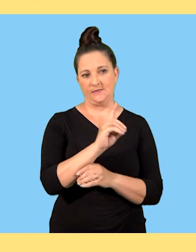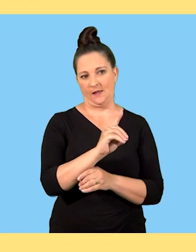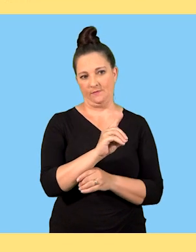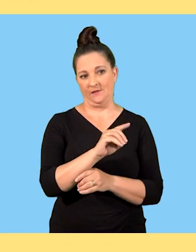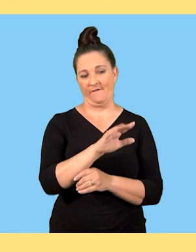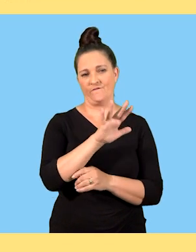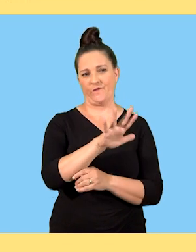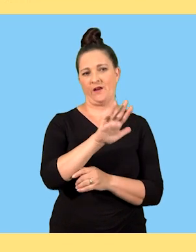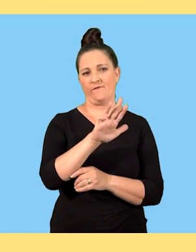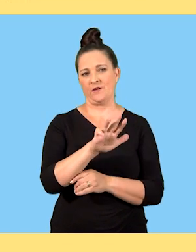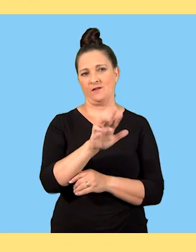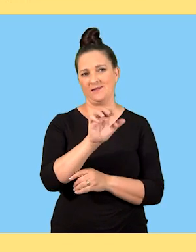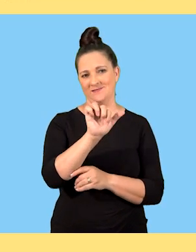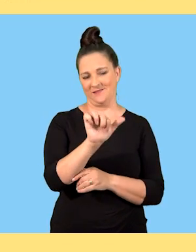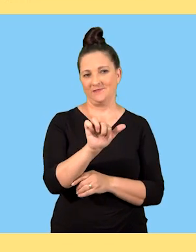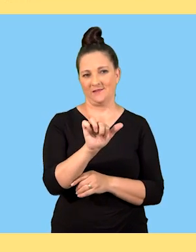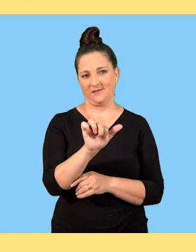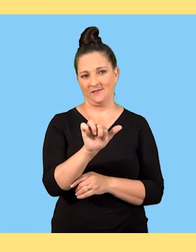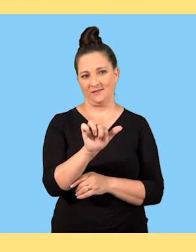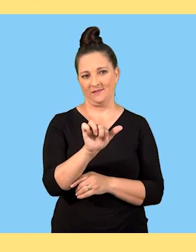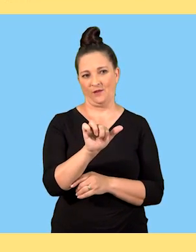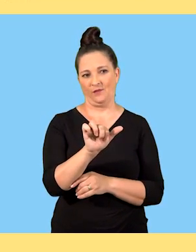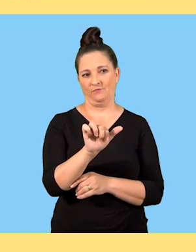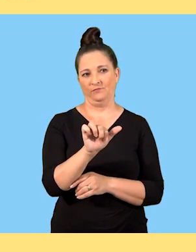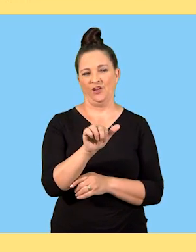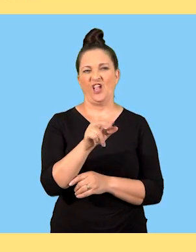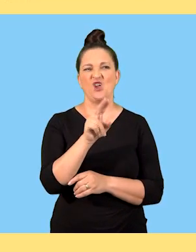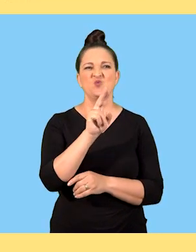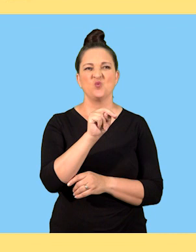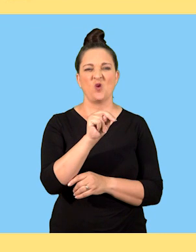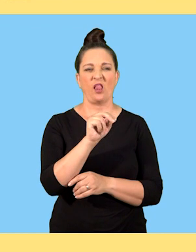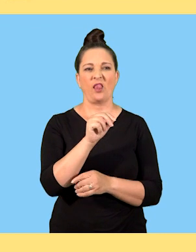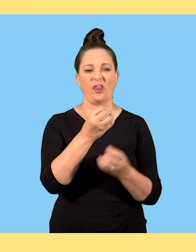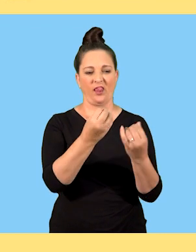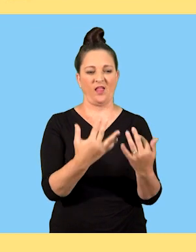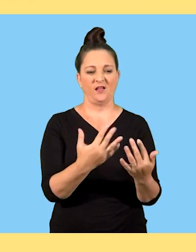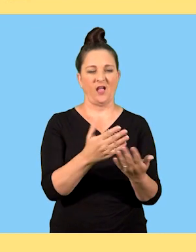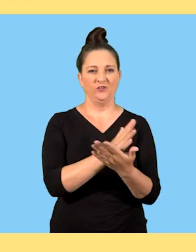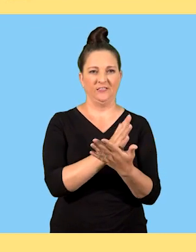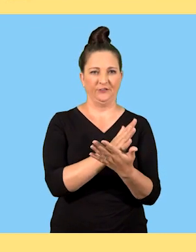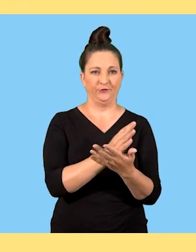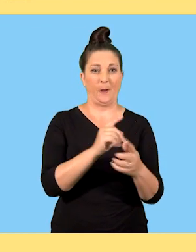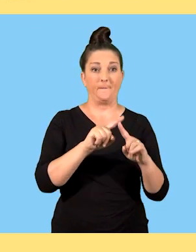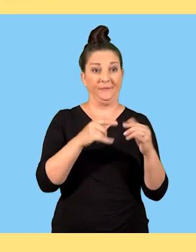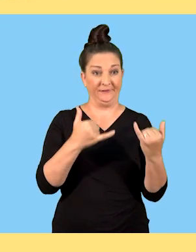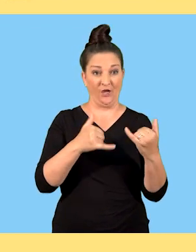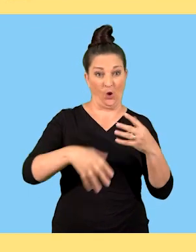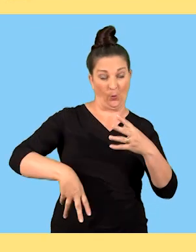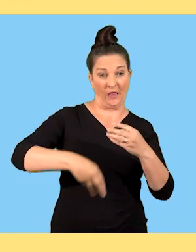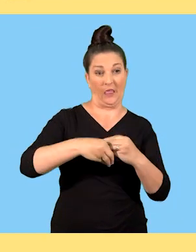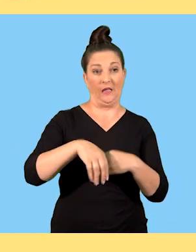had 596 in the nominal account section. We are going to come and